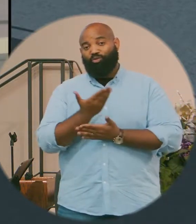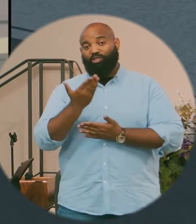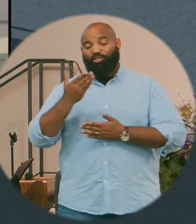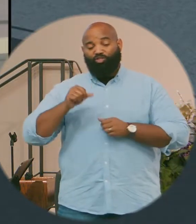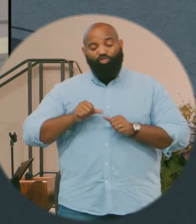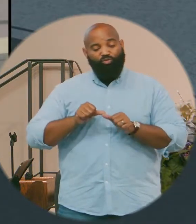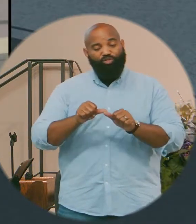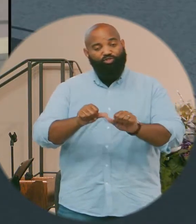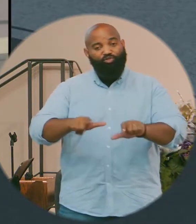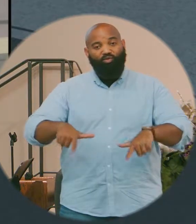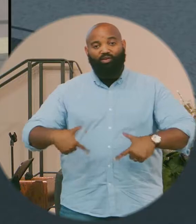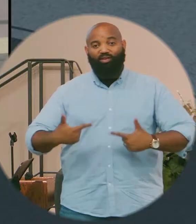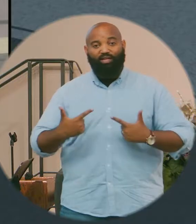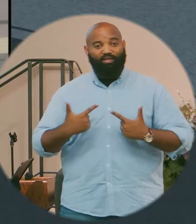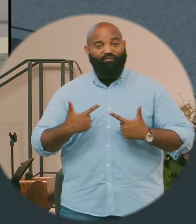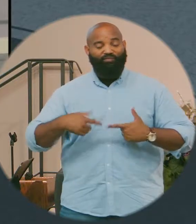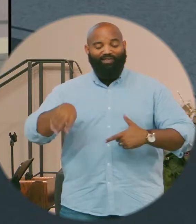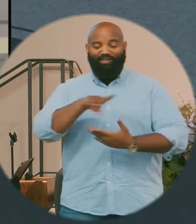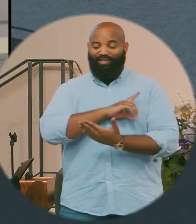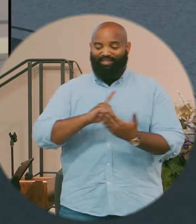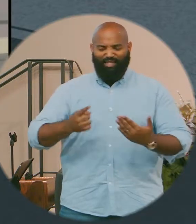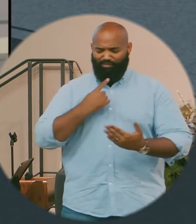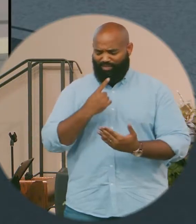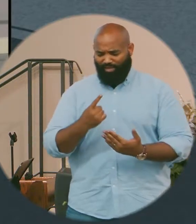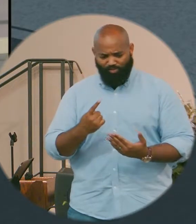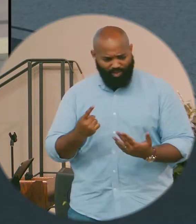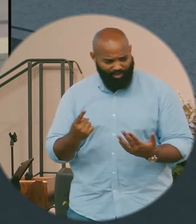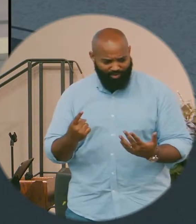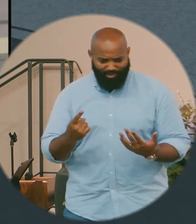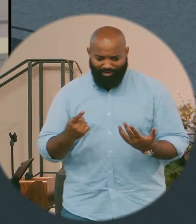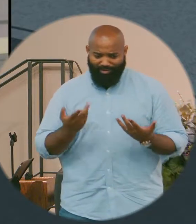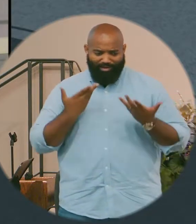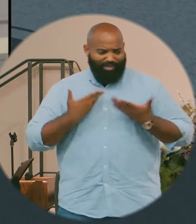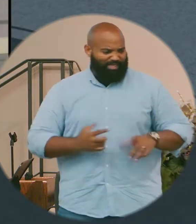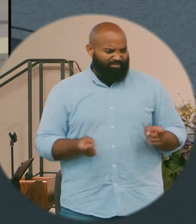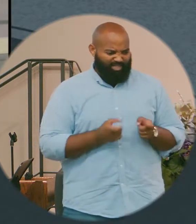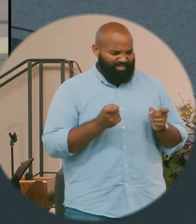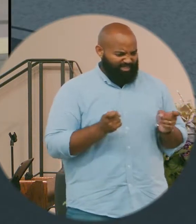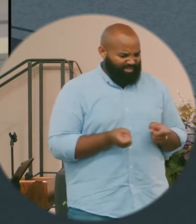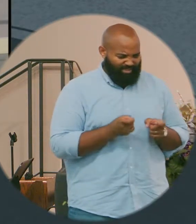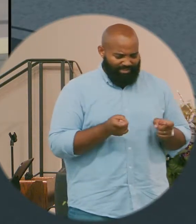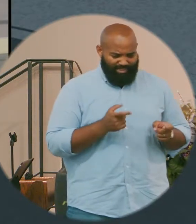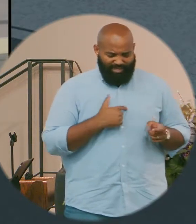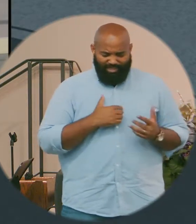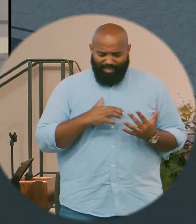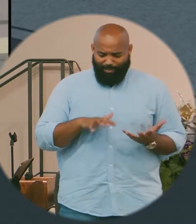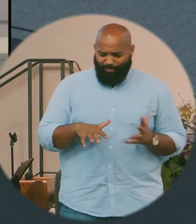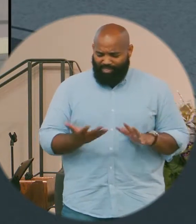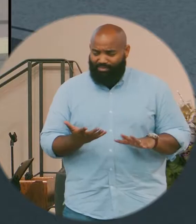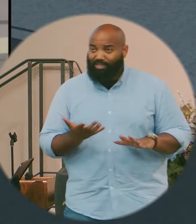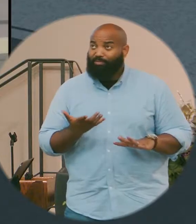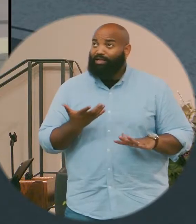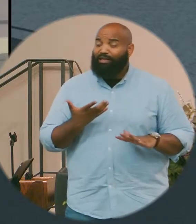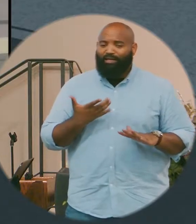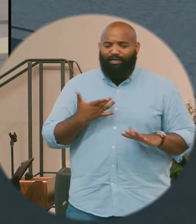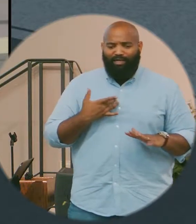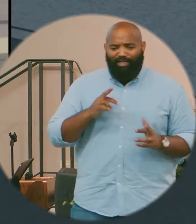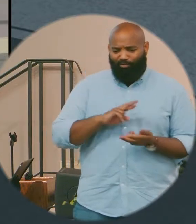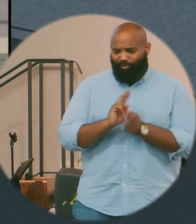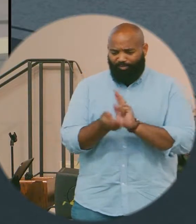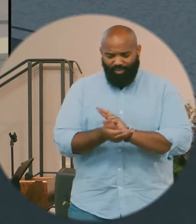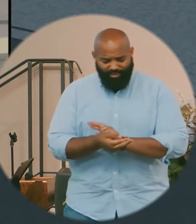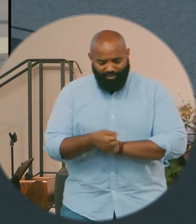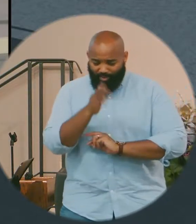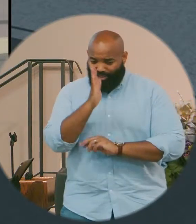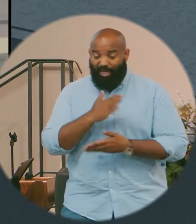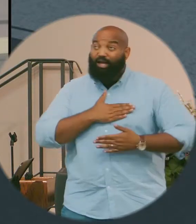cast me not away from your presence, and take not your Holy Spirit from me. That's my guide. That's my compass. That's